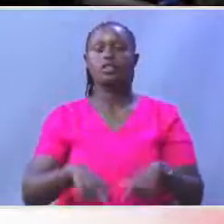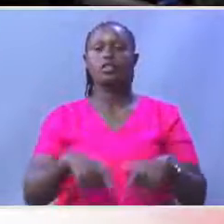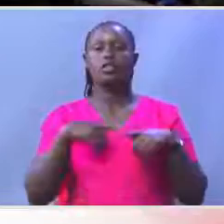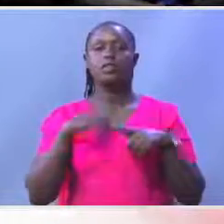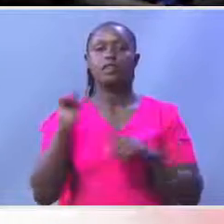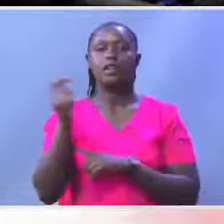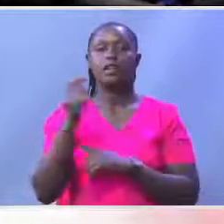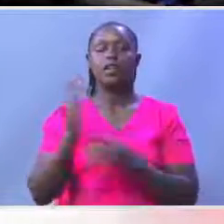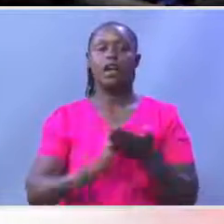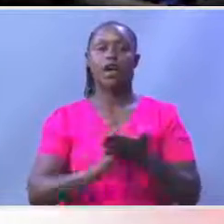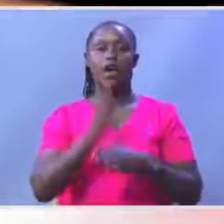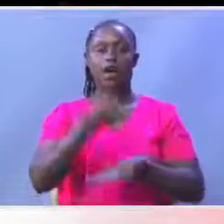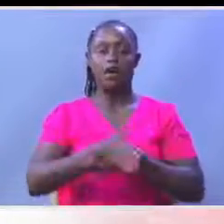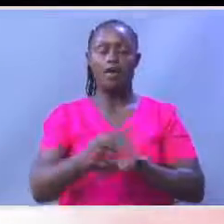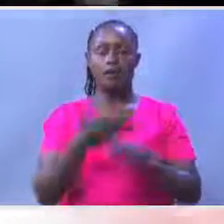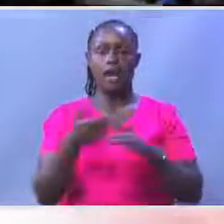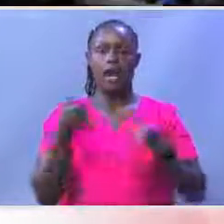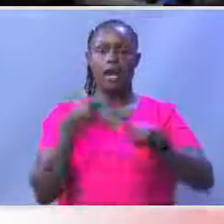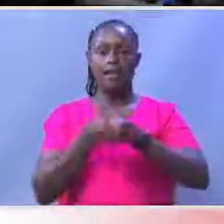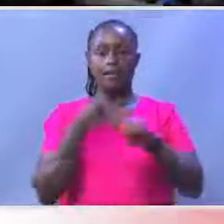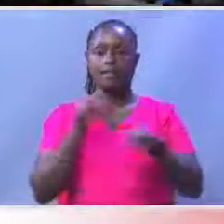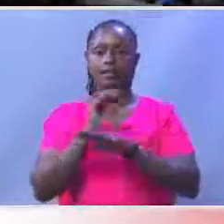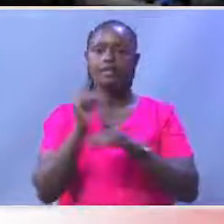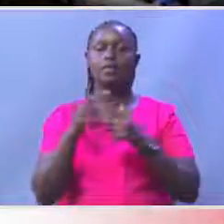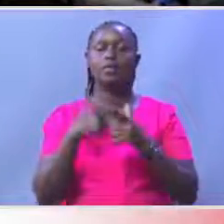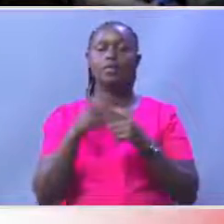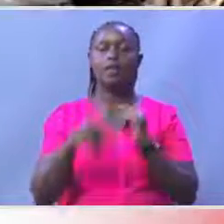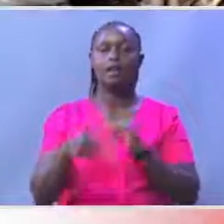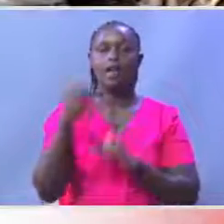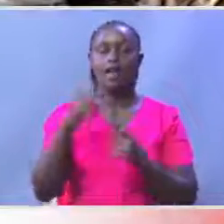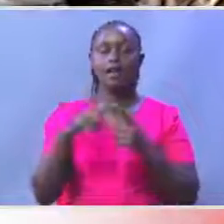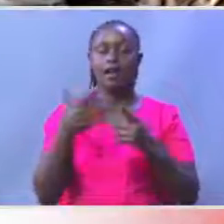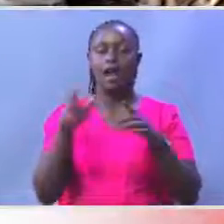imminent attack, urging them to be on high alert and avoid